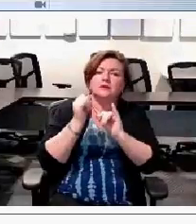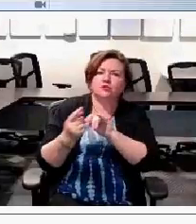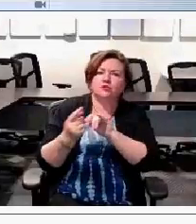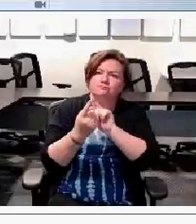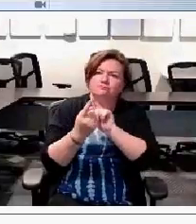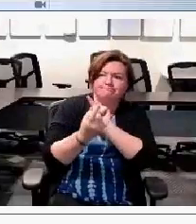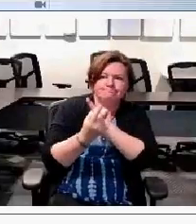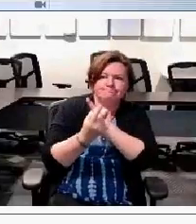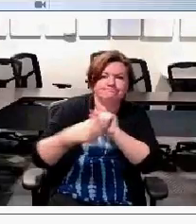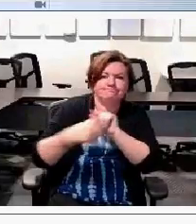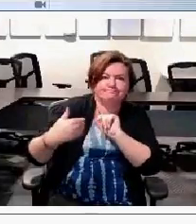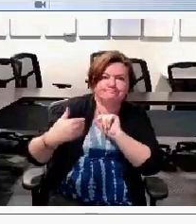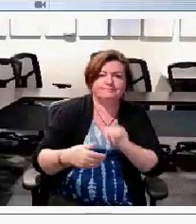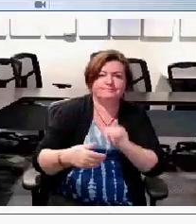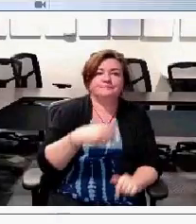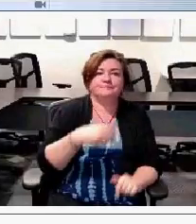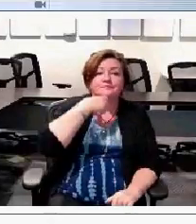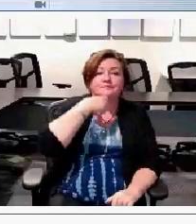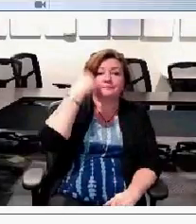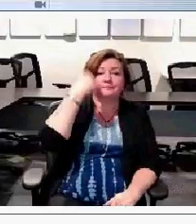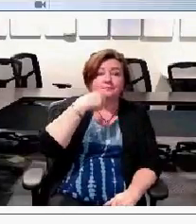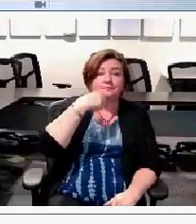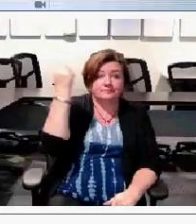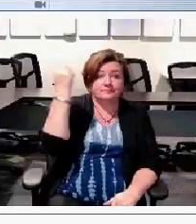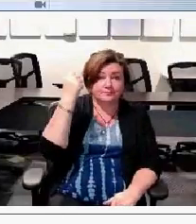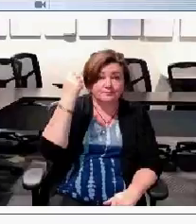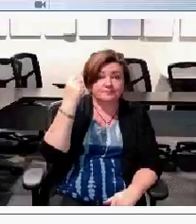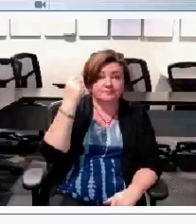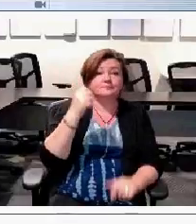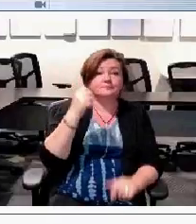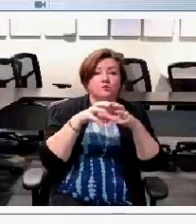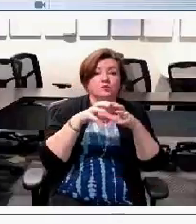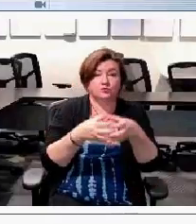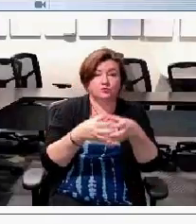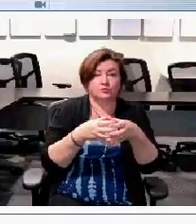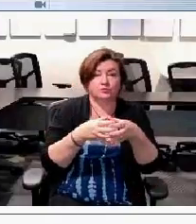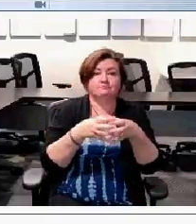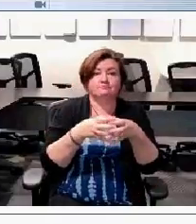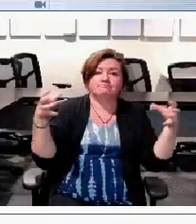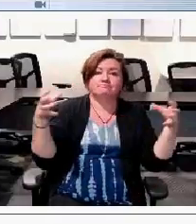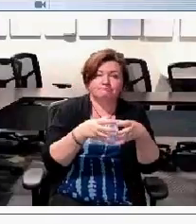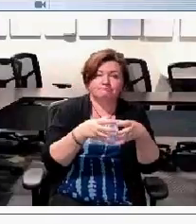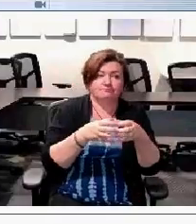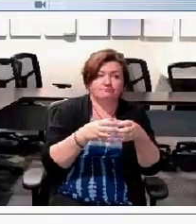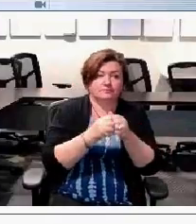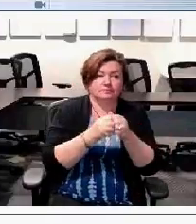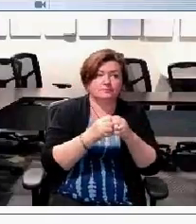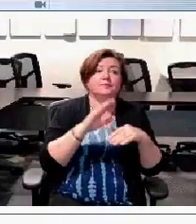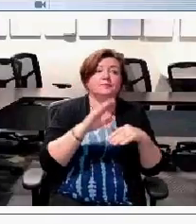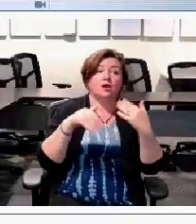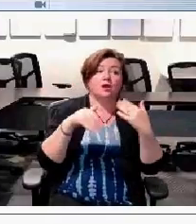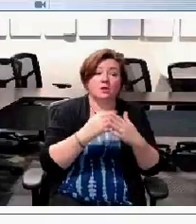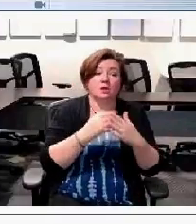sessions. When they get a little bit older, we move to group treatment. Everybody on the team, all the